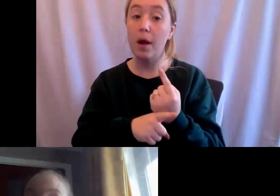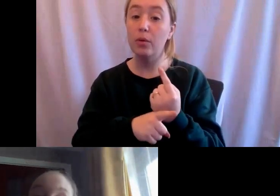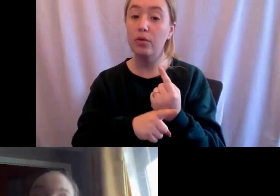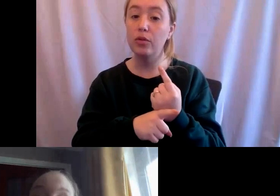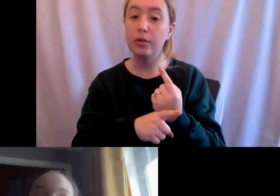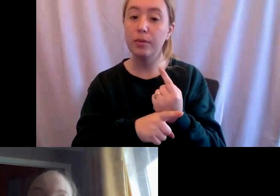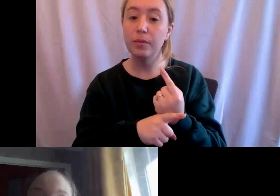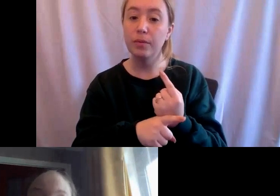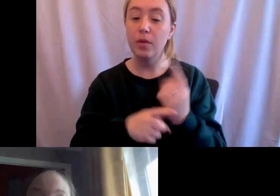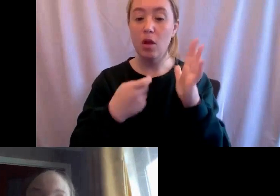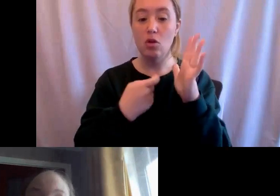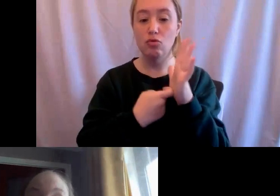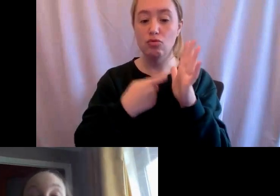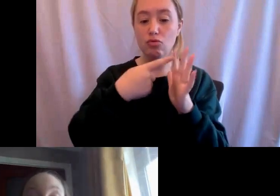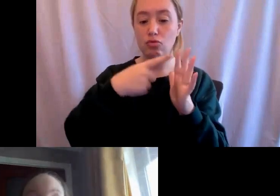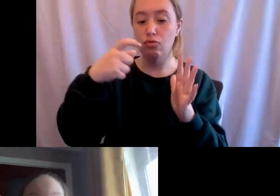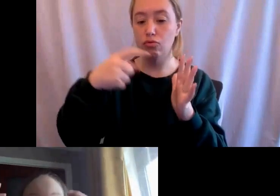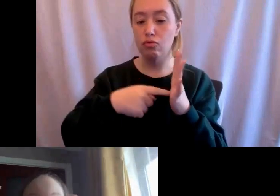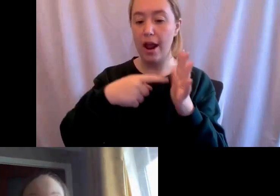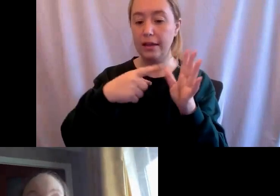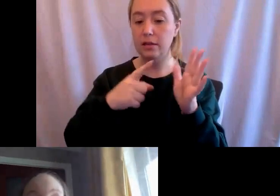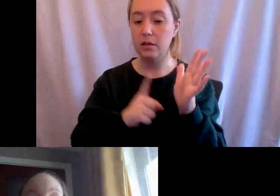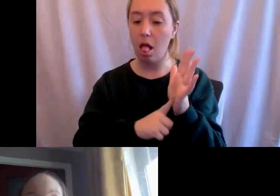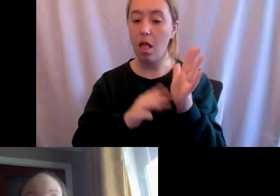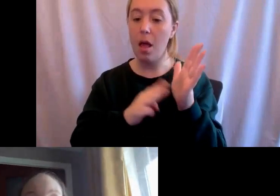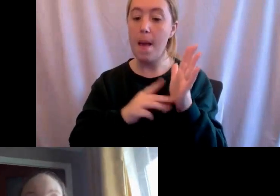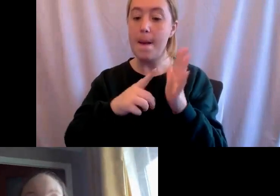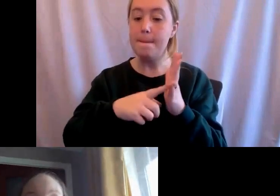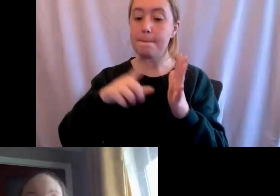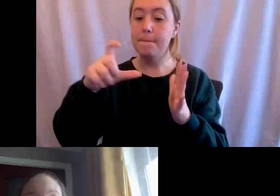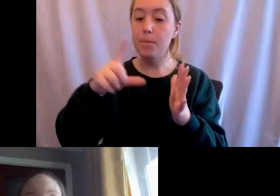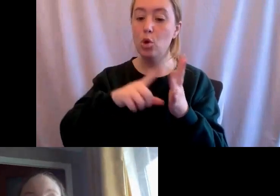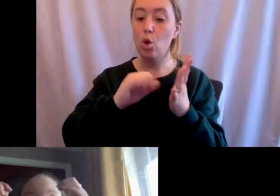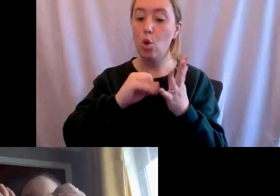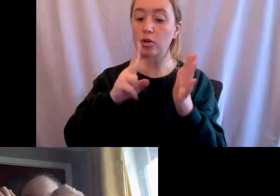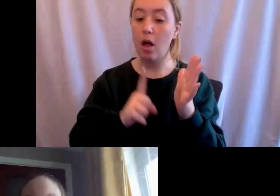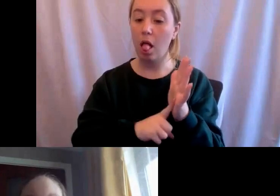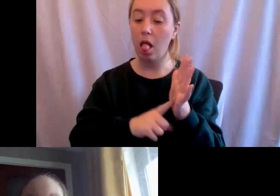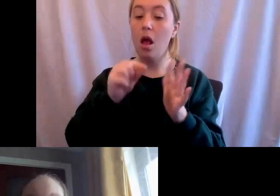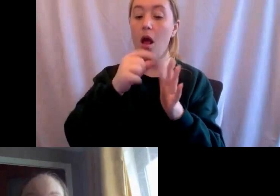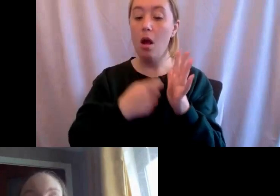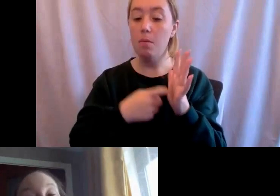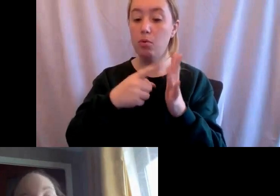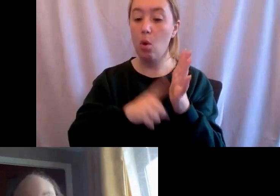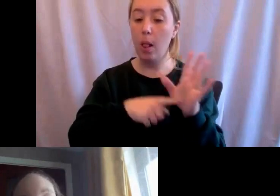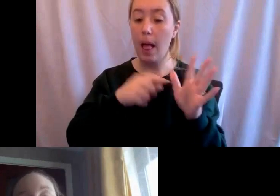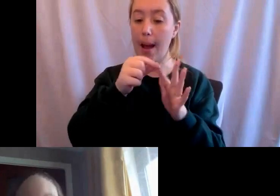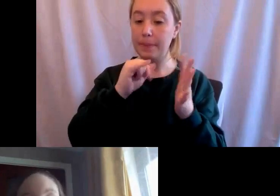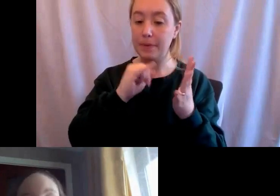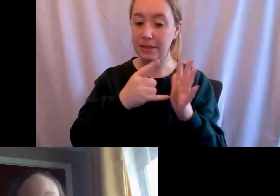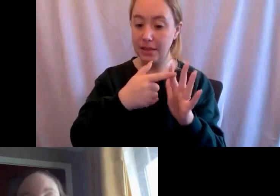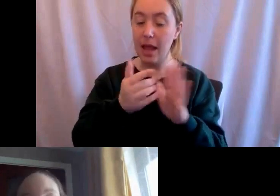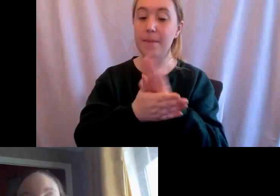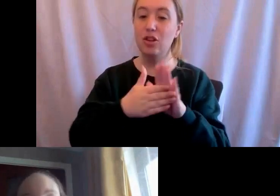a rectal mucosal prolapse, and this is where that bowel wall isn't well supported and is kind of squidging down, and it gives a feeling